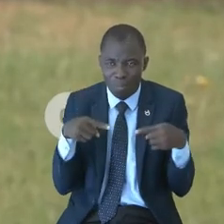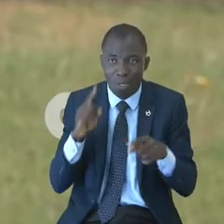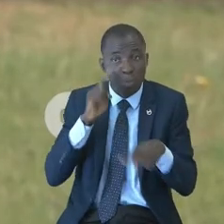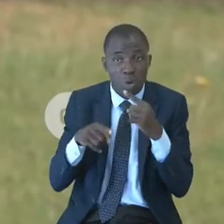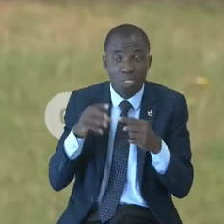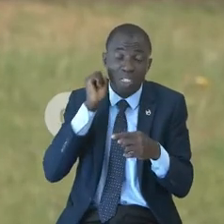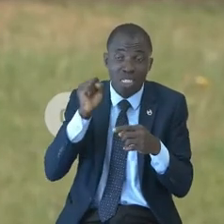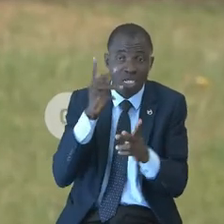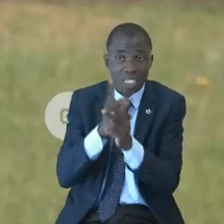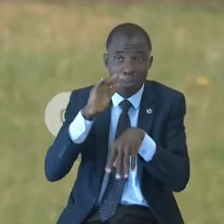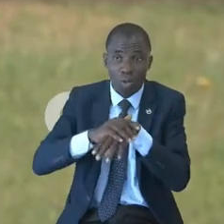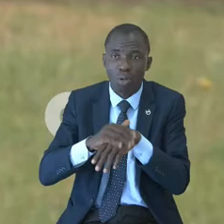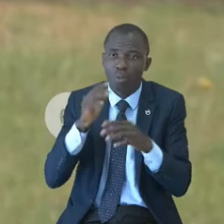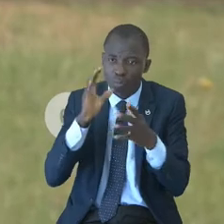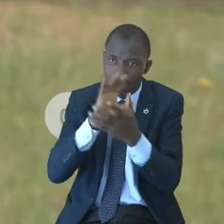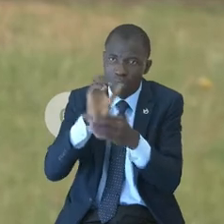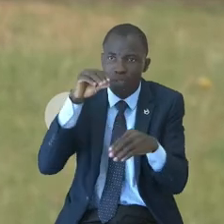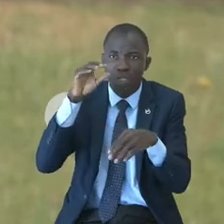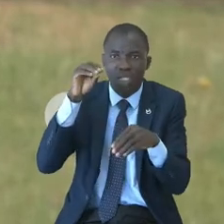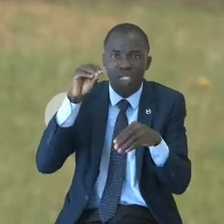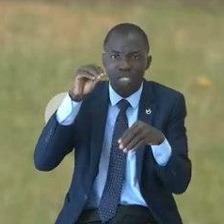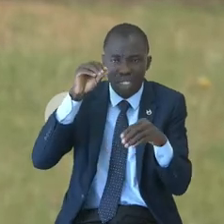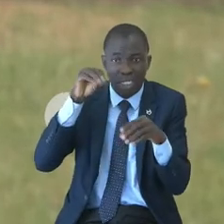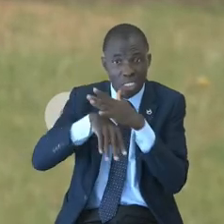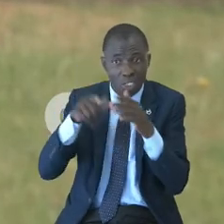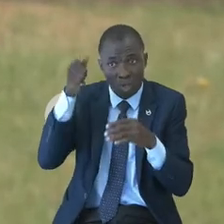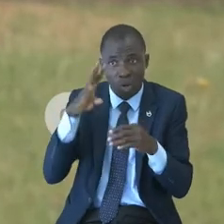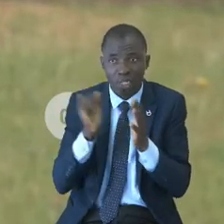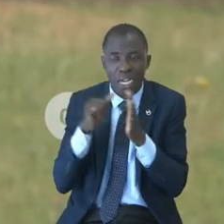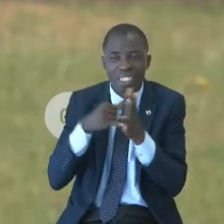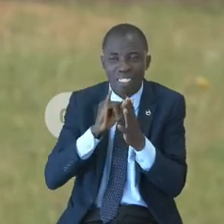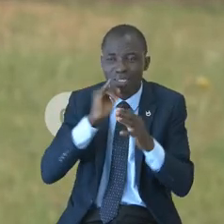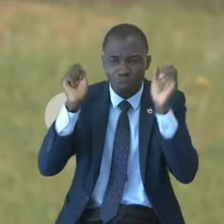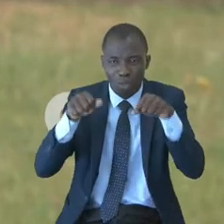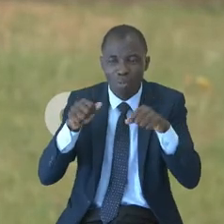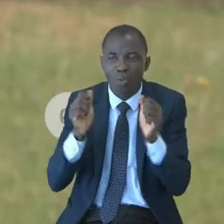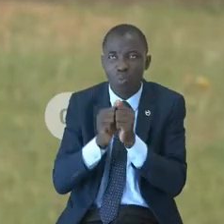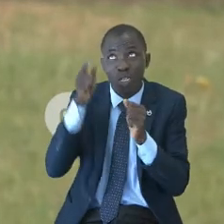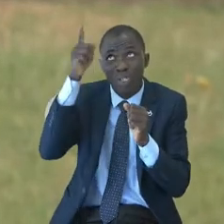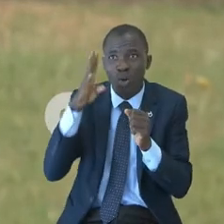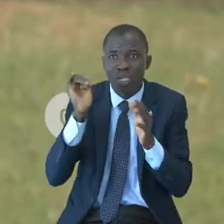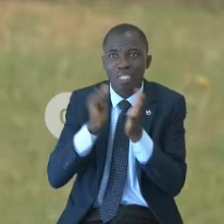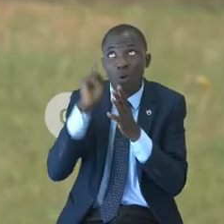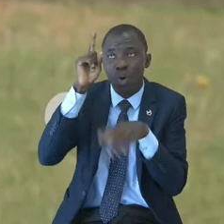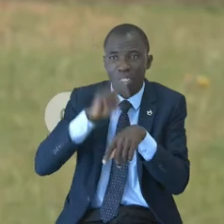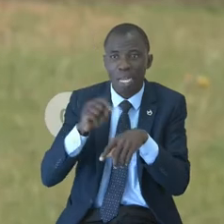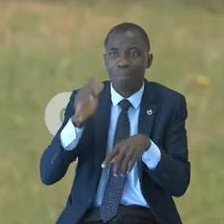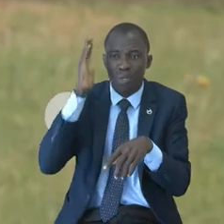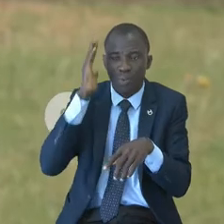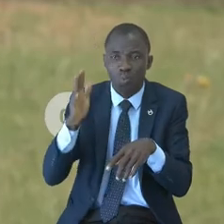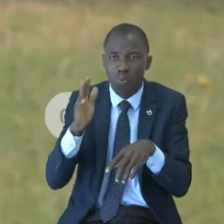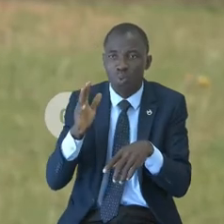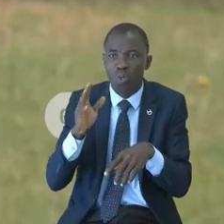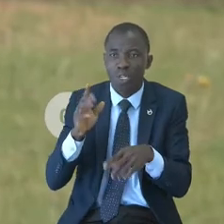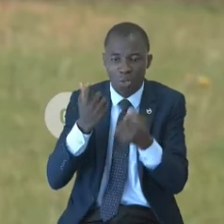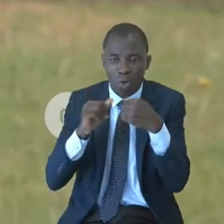that it is possible with God, and that a time will come when I'll be relieved from the